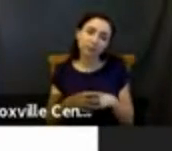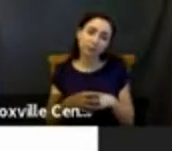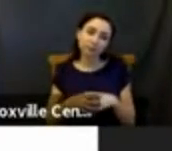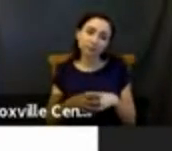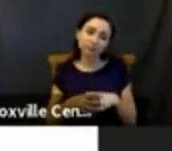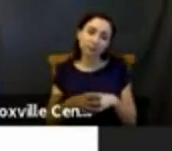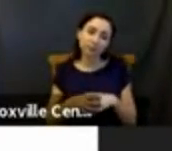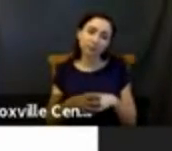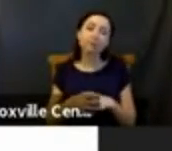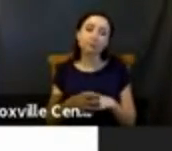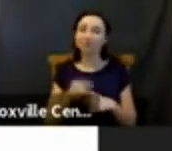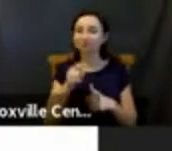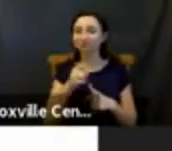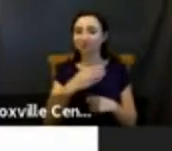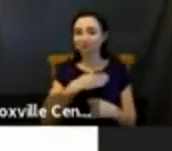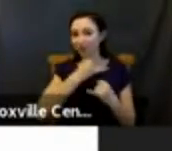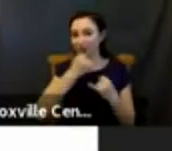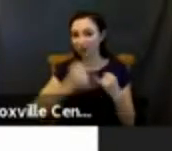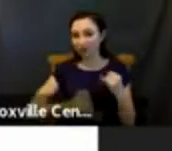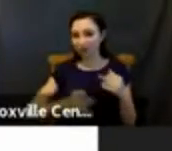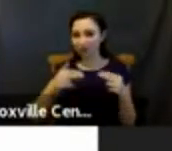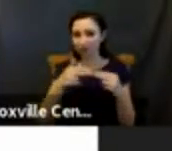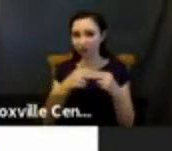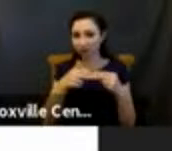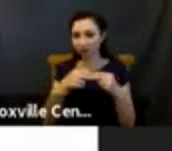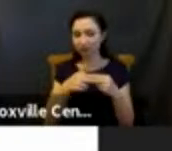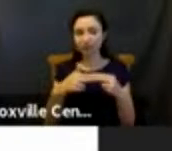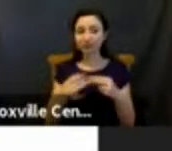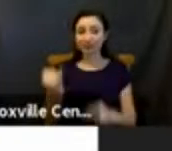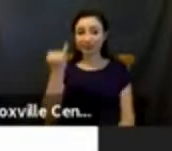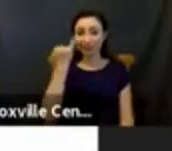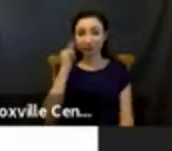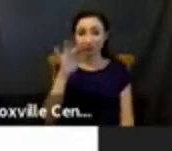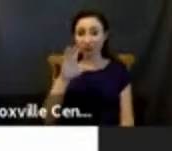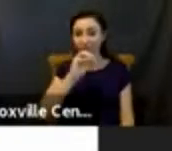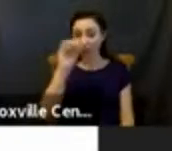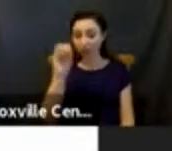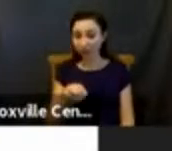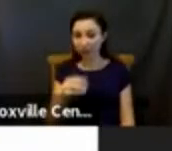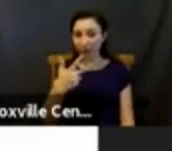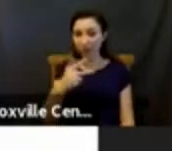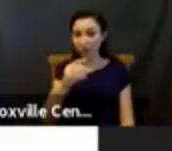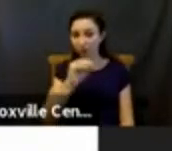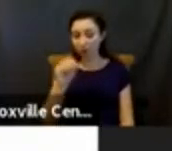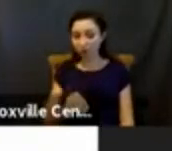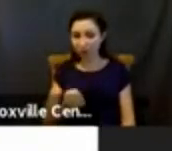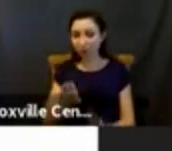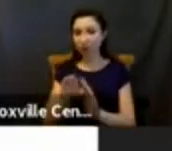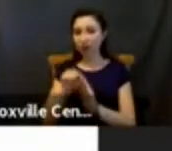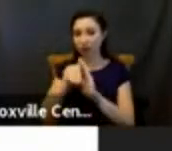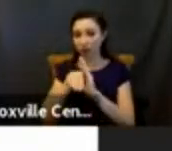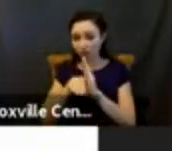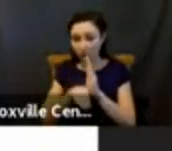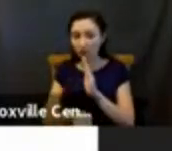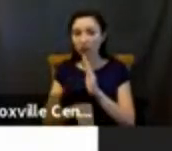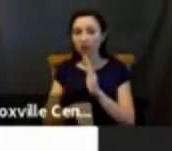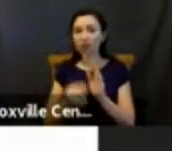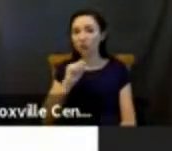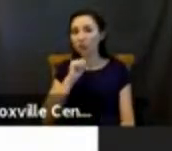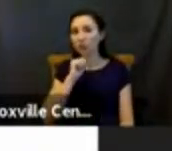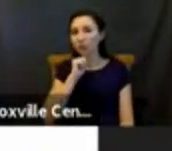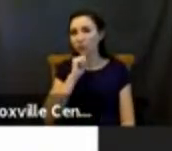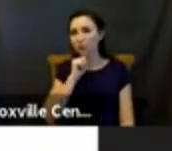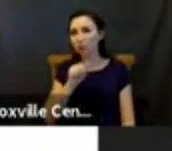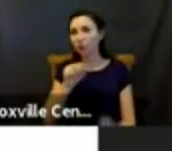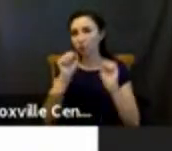really, and this is my final slide, is that if at the 5% or 3% de-escalation cutoffs, we're not likely to reach any of